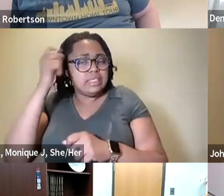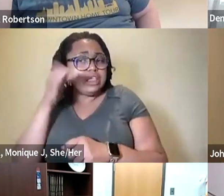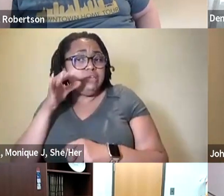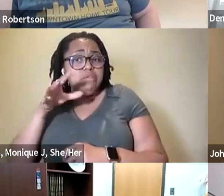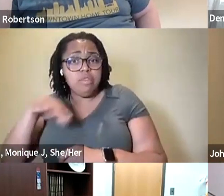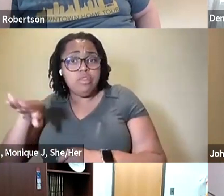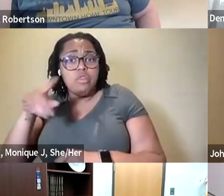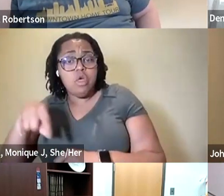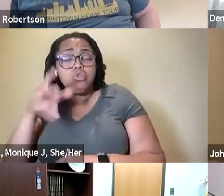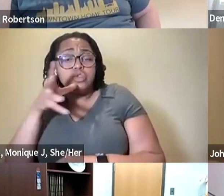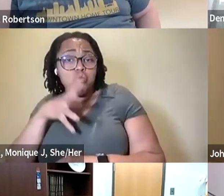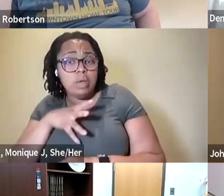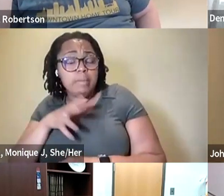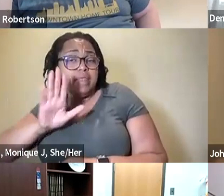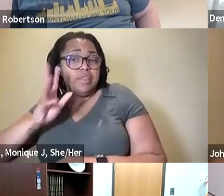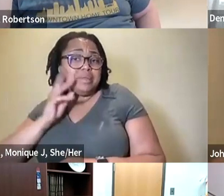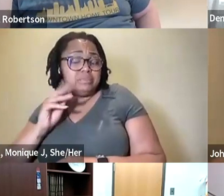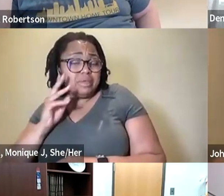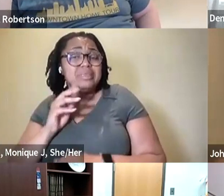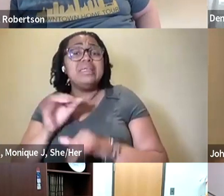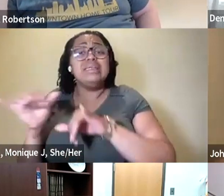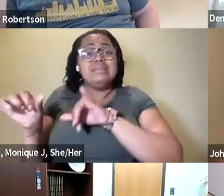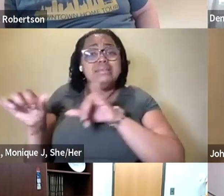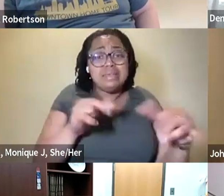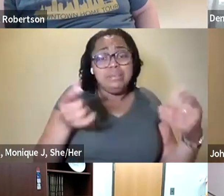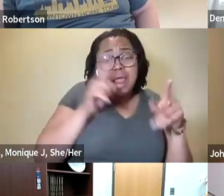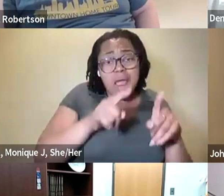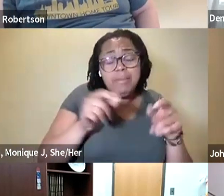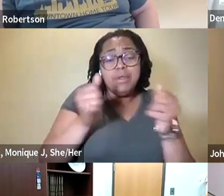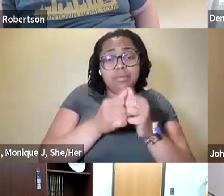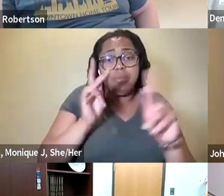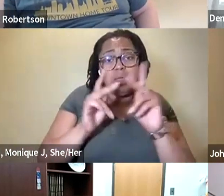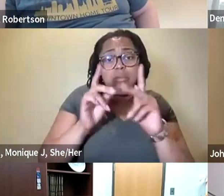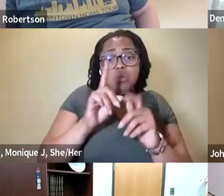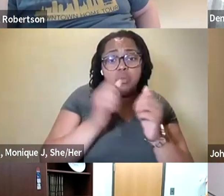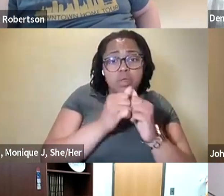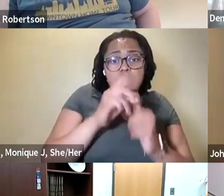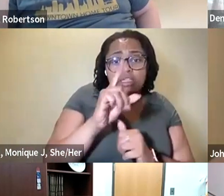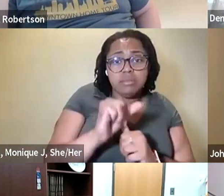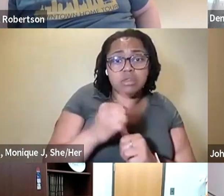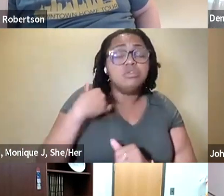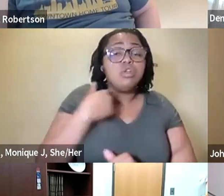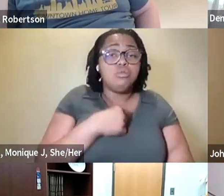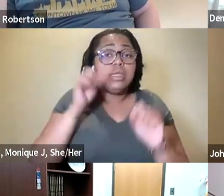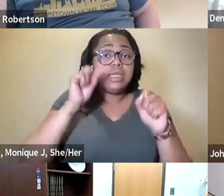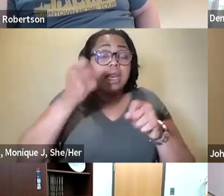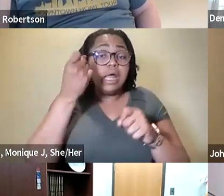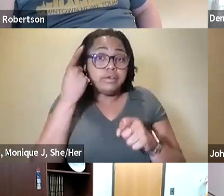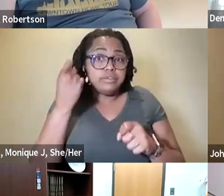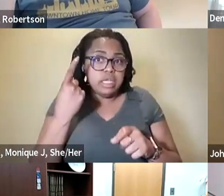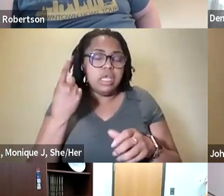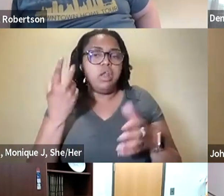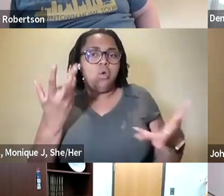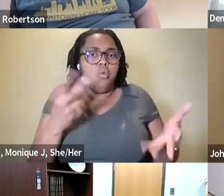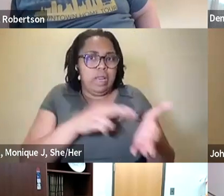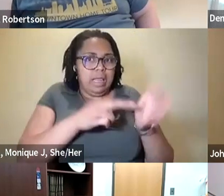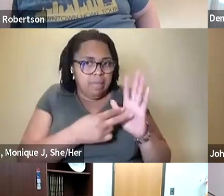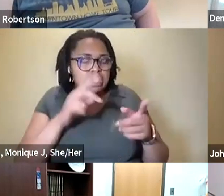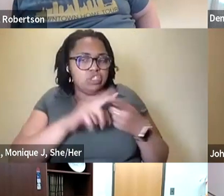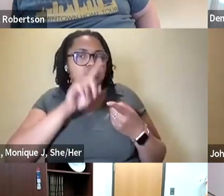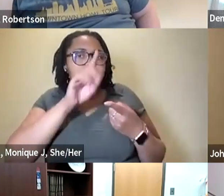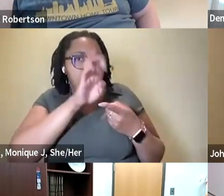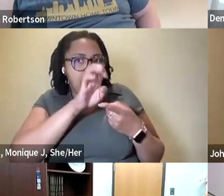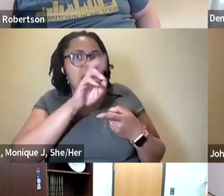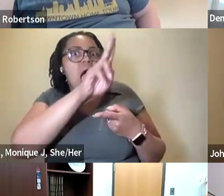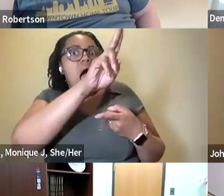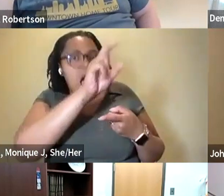similar is happening for people with disabilities, so that we can sort of, you know, kind of get what it is to be us through some tools